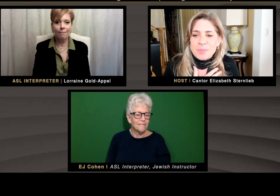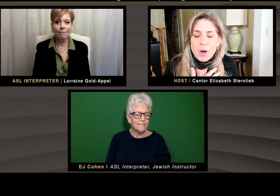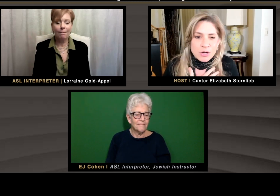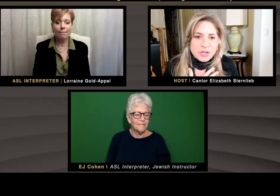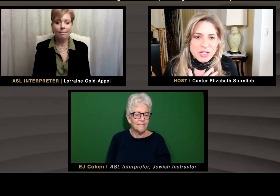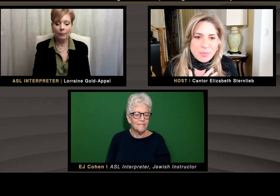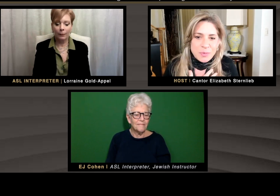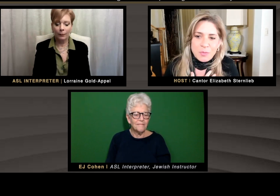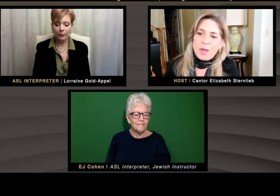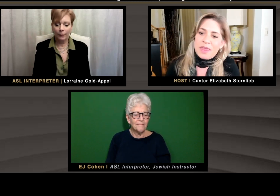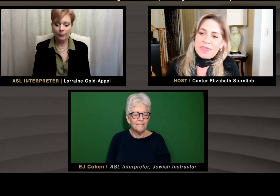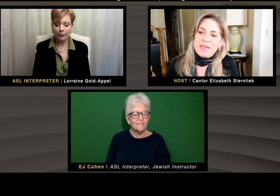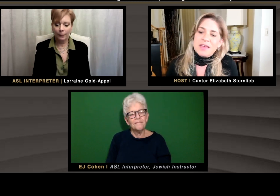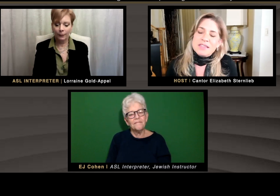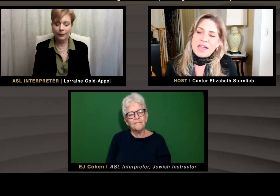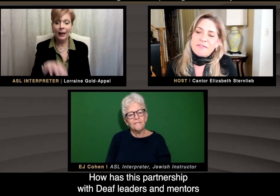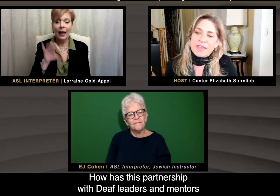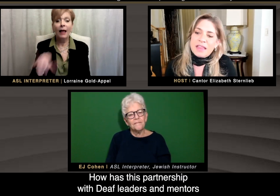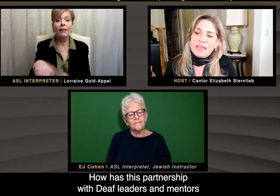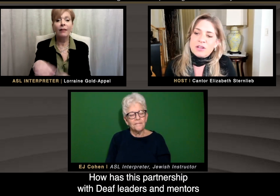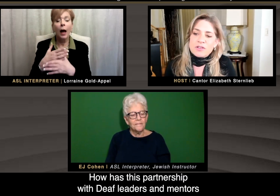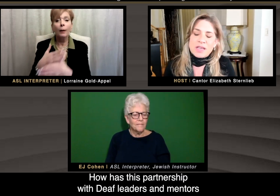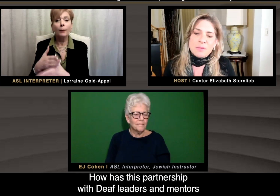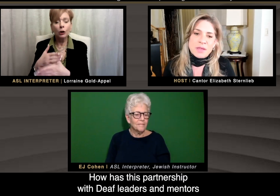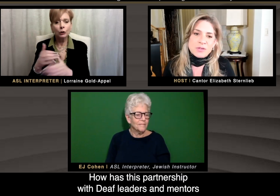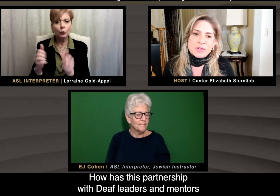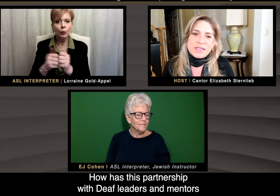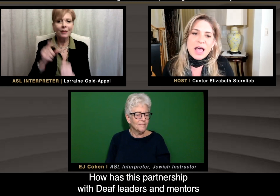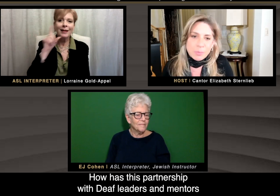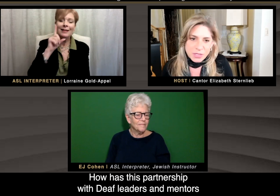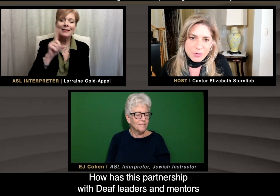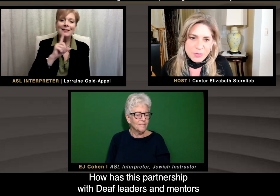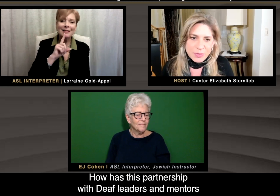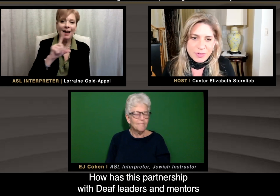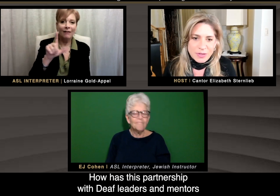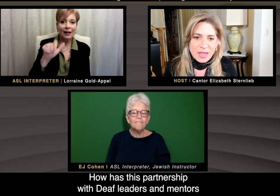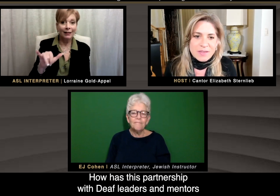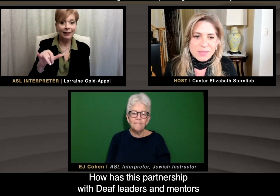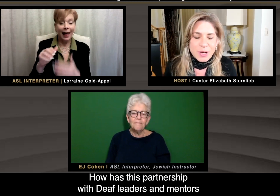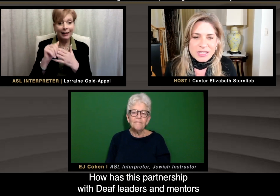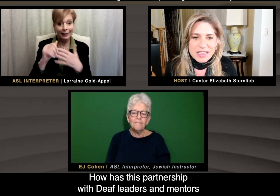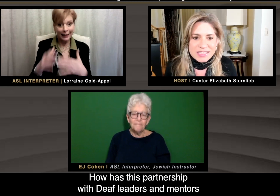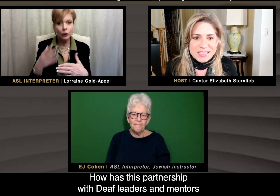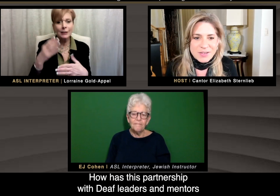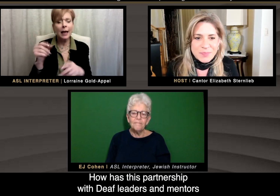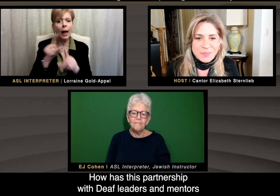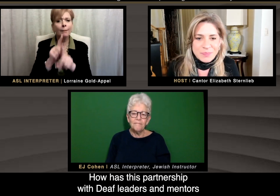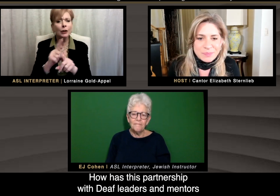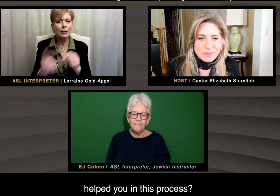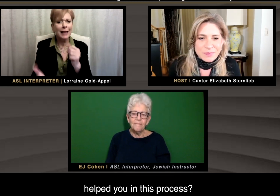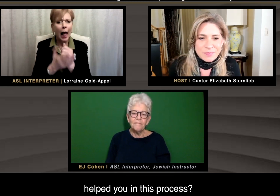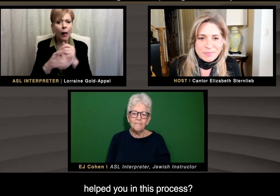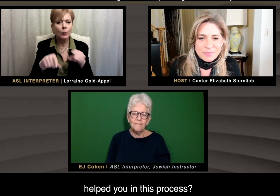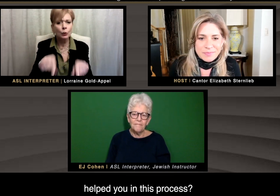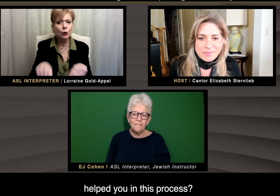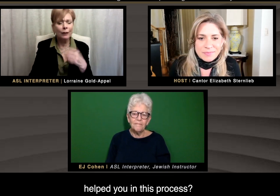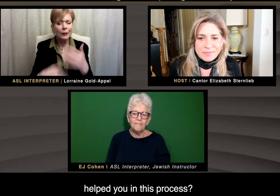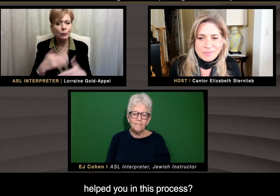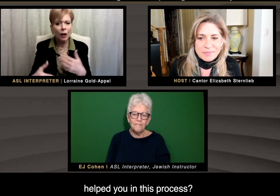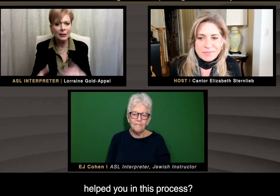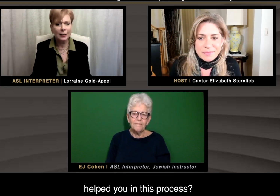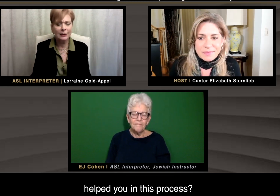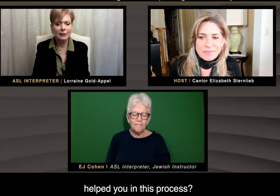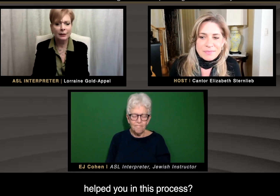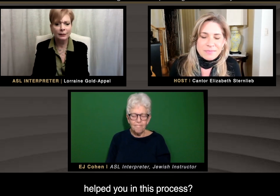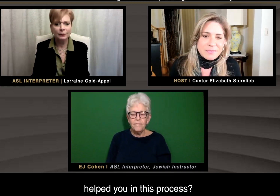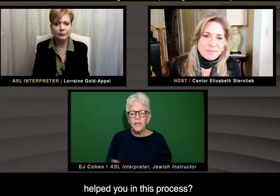How has the partnership with deaf lay leaders and mentors helped you in this process?